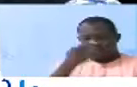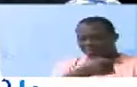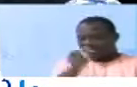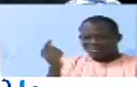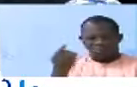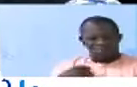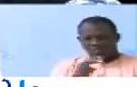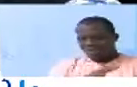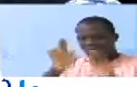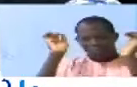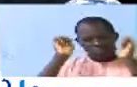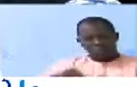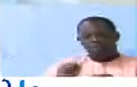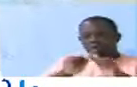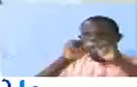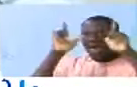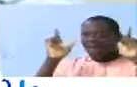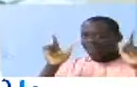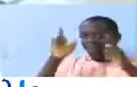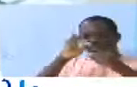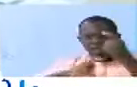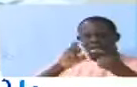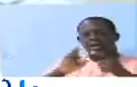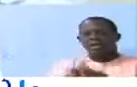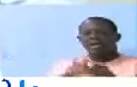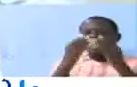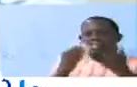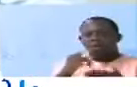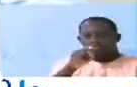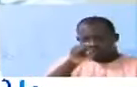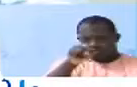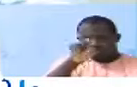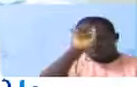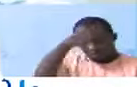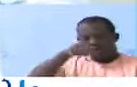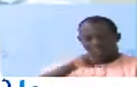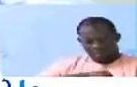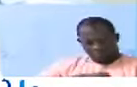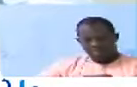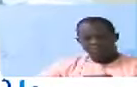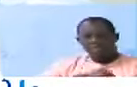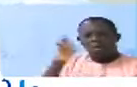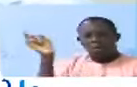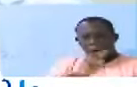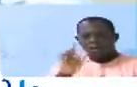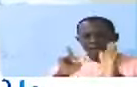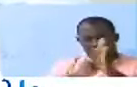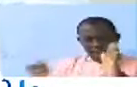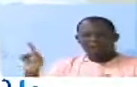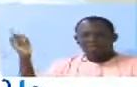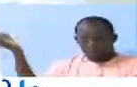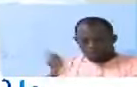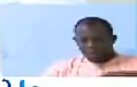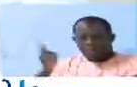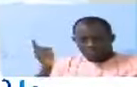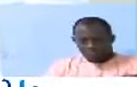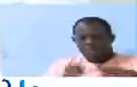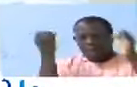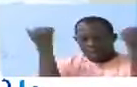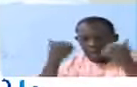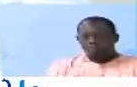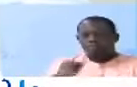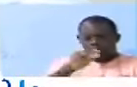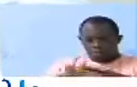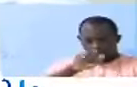beatings. Tell us the beatings that you personally sustained. Silang, ite fa kunno afanya bang ye liparo me ye